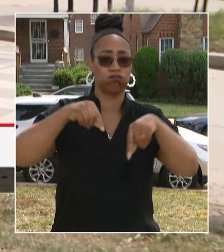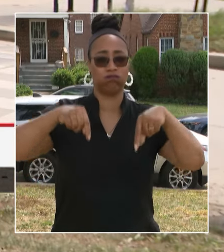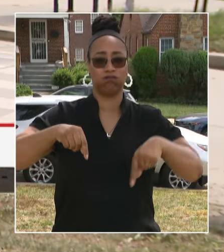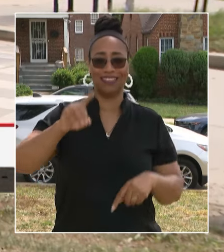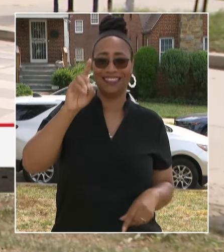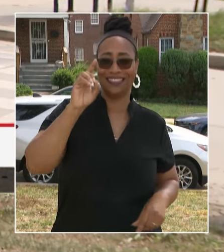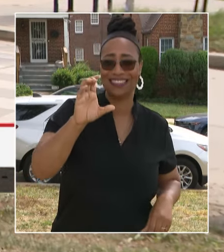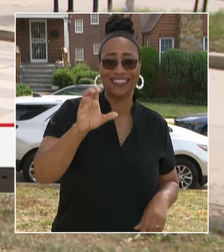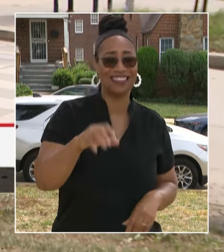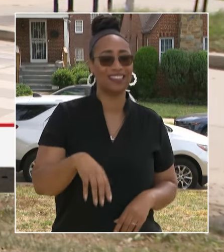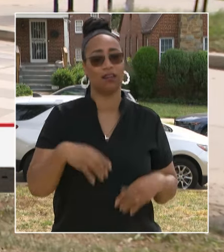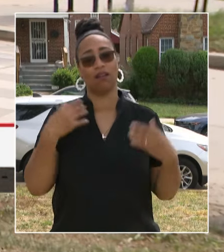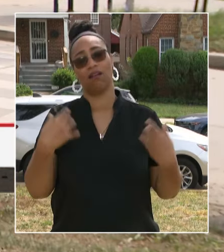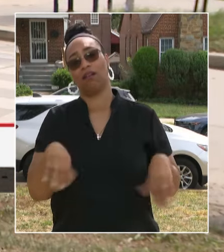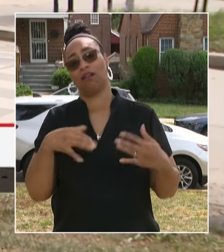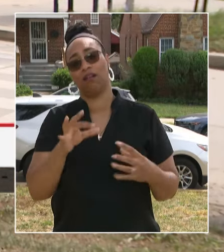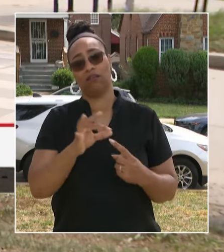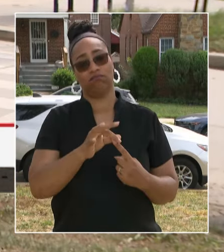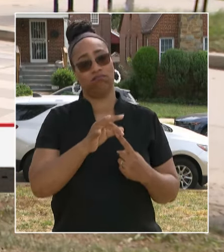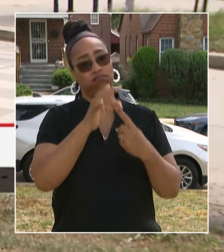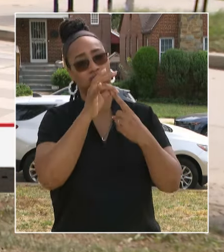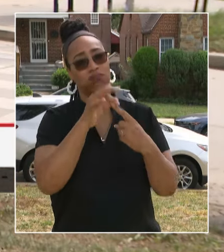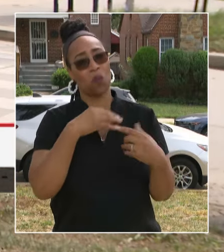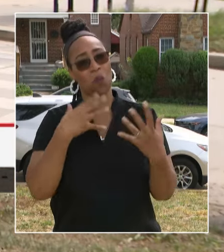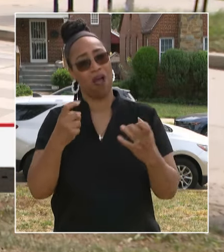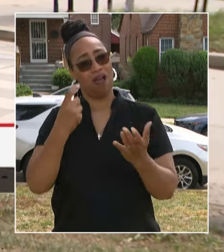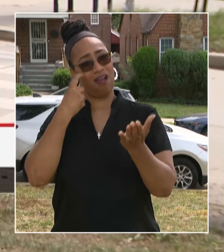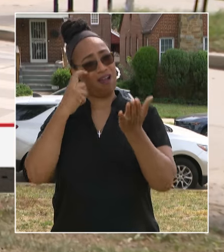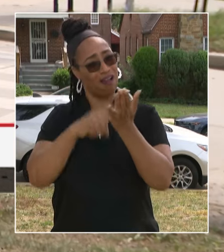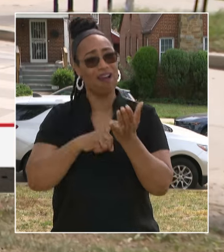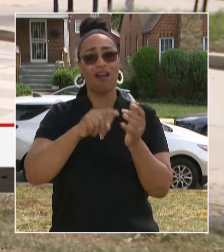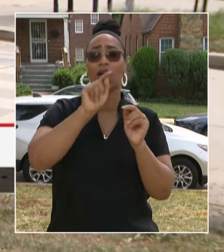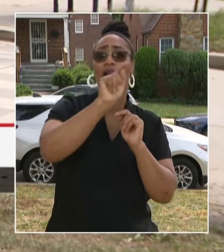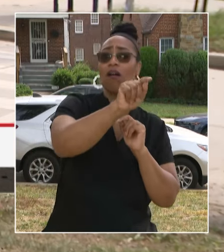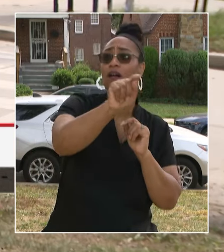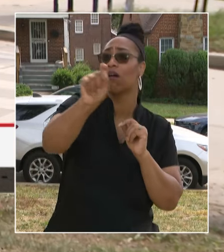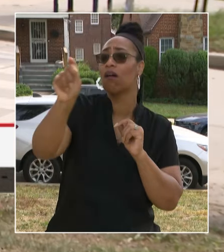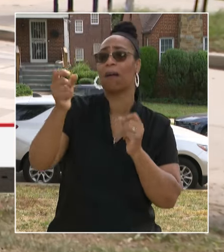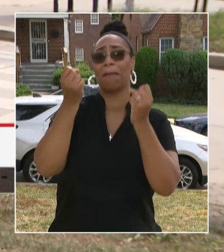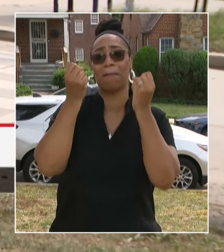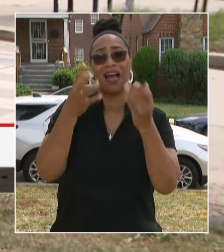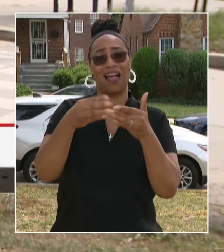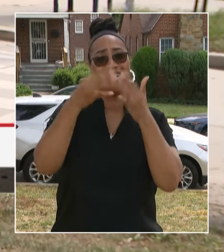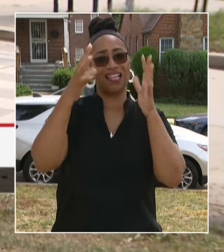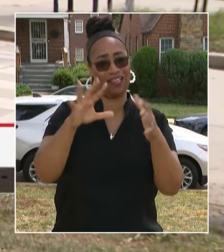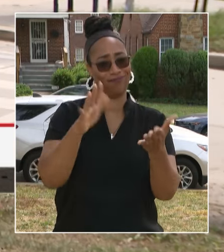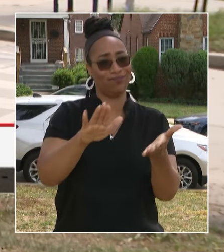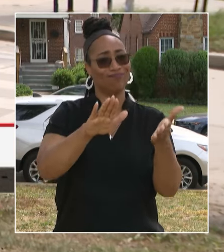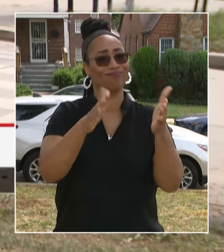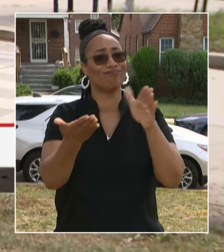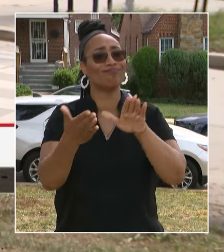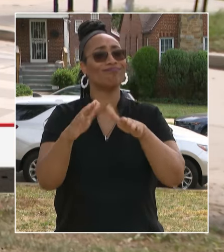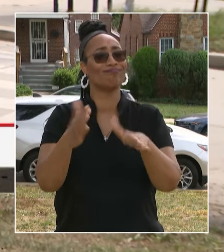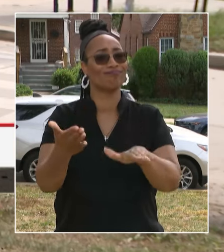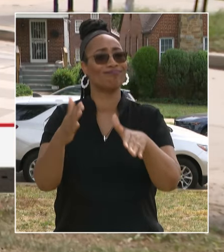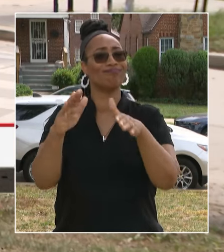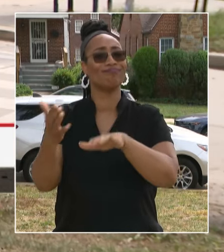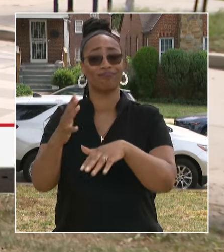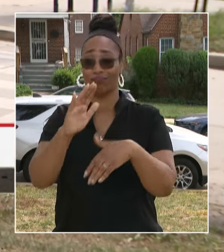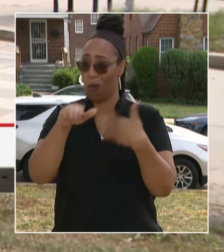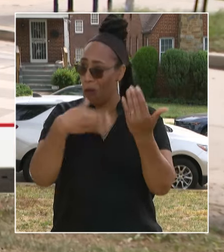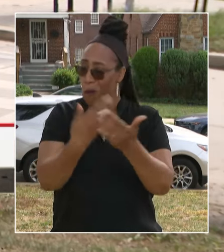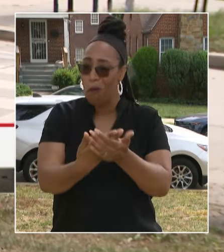the leaders who are many of whom are no longer with us, or actually none of them who are no longer with us, but whose memories we